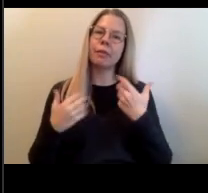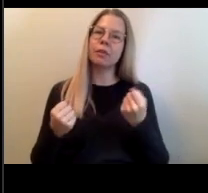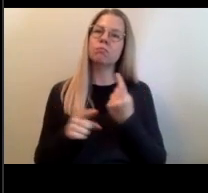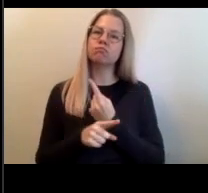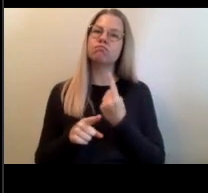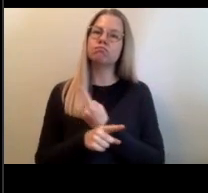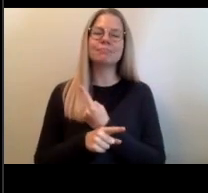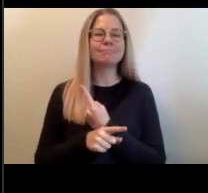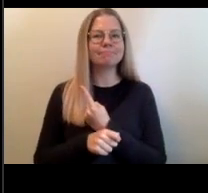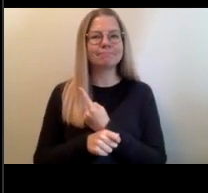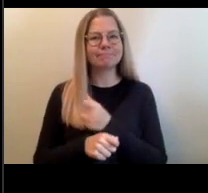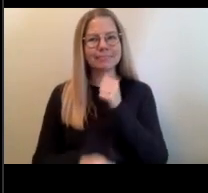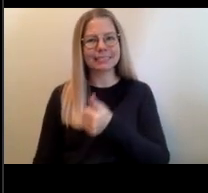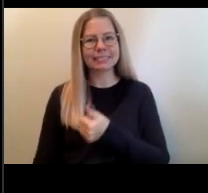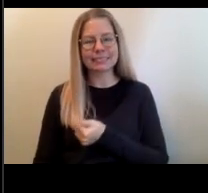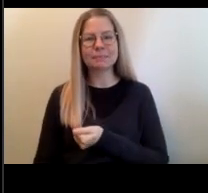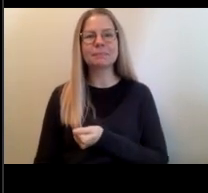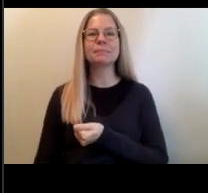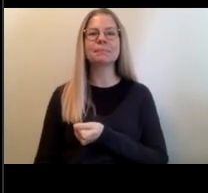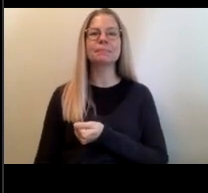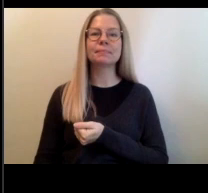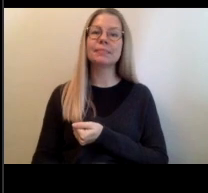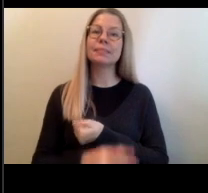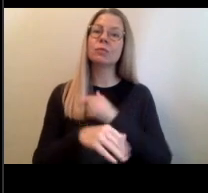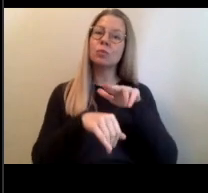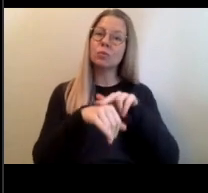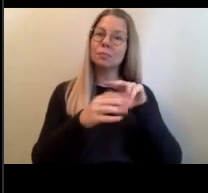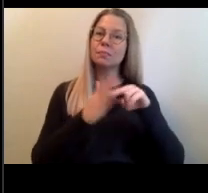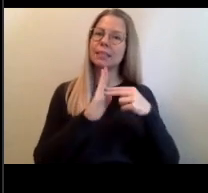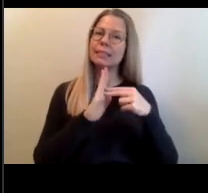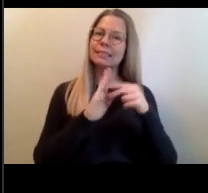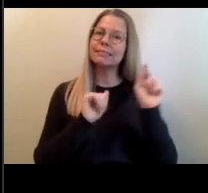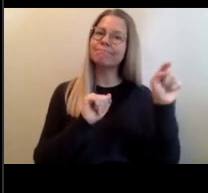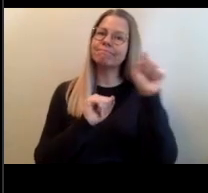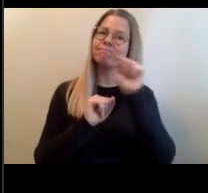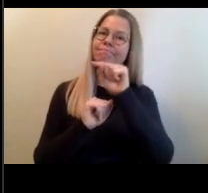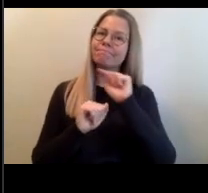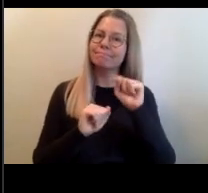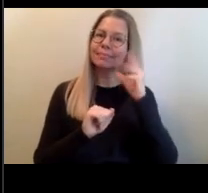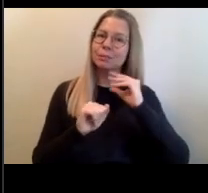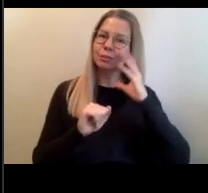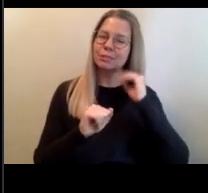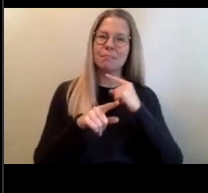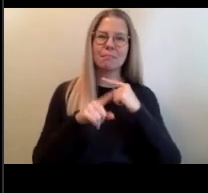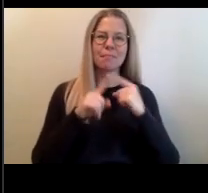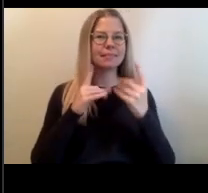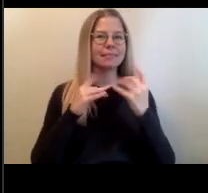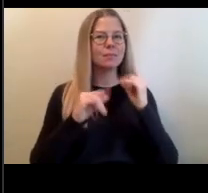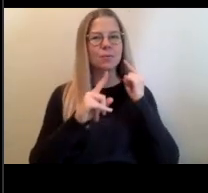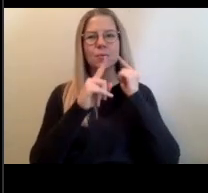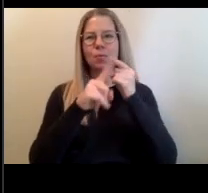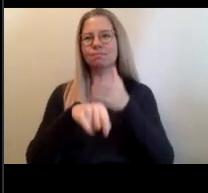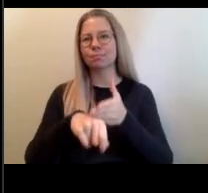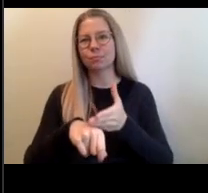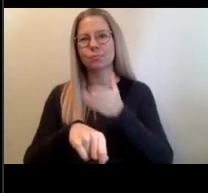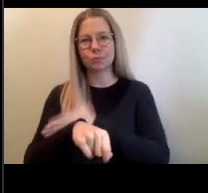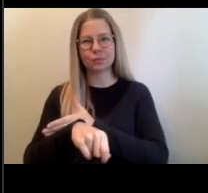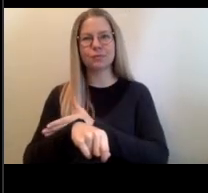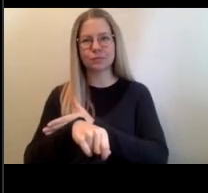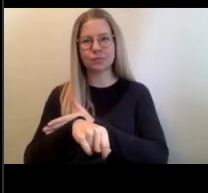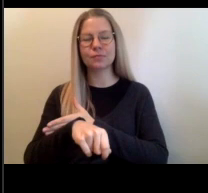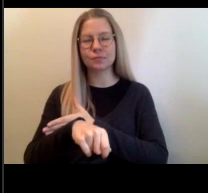case, we really want to address this sleep health because it's shortening the amount of sleep that the person is